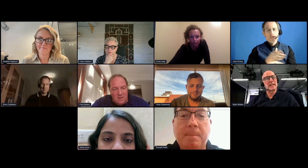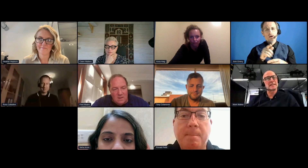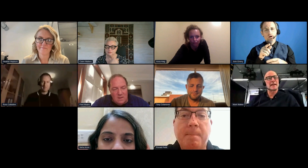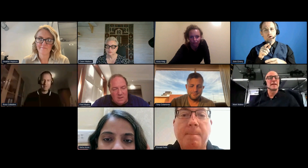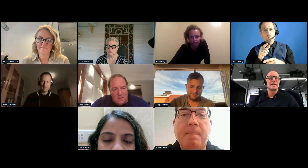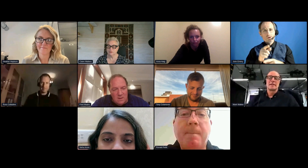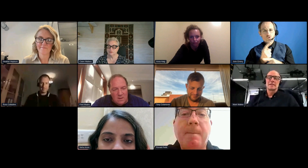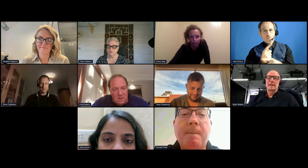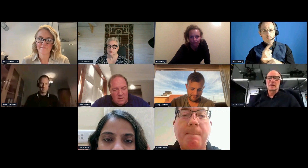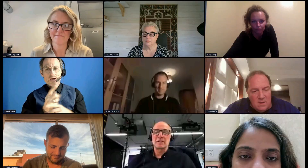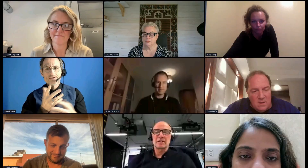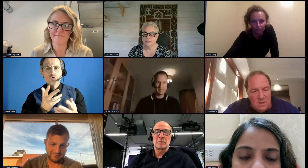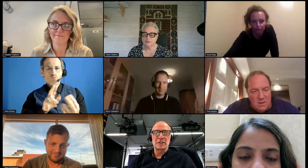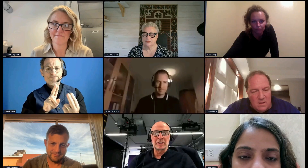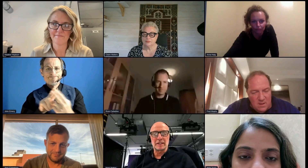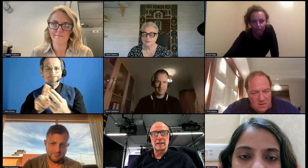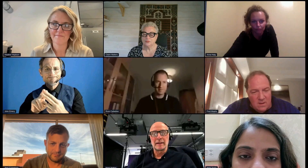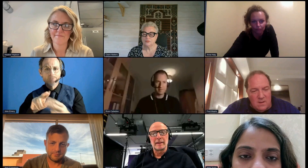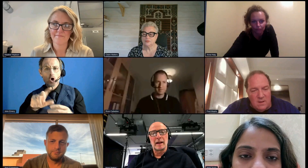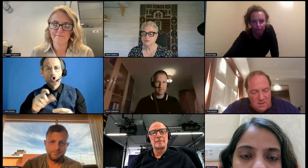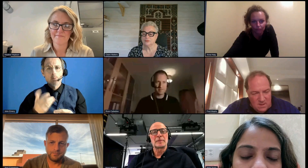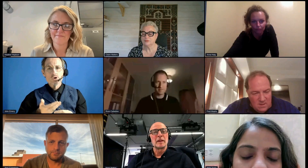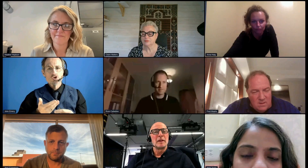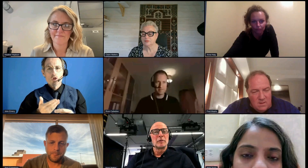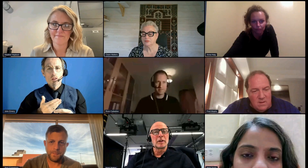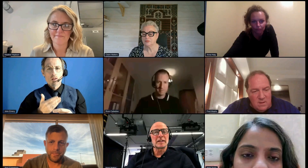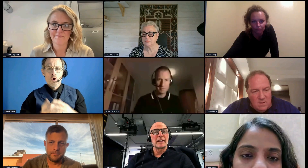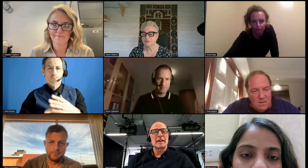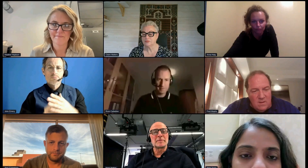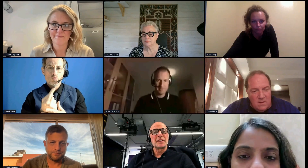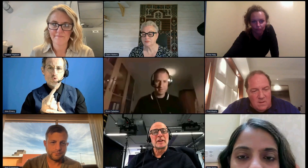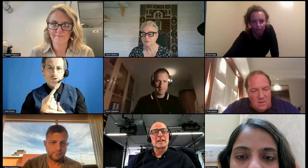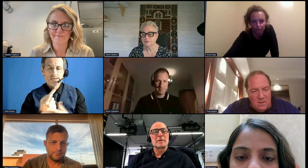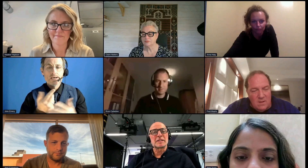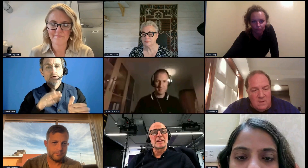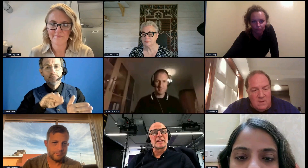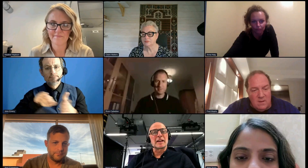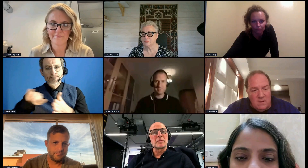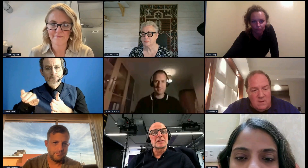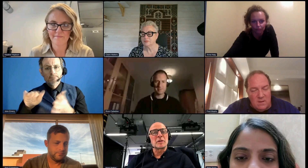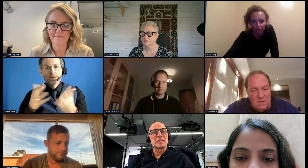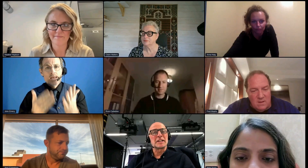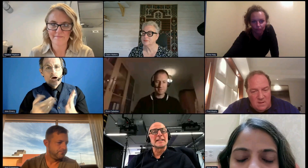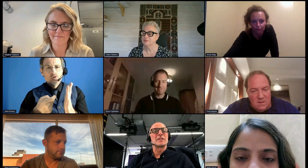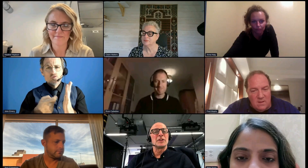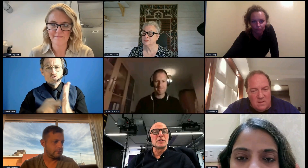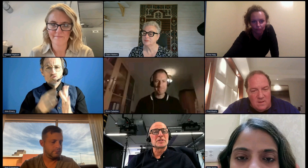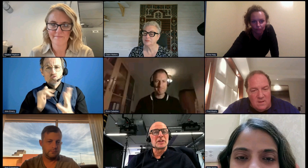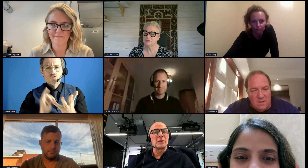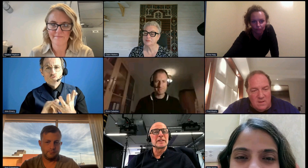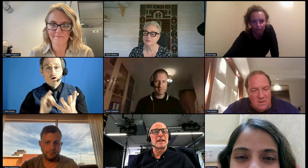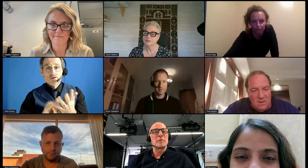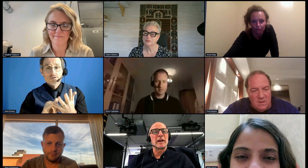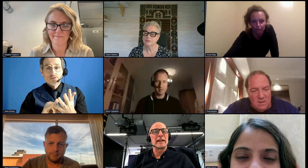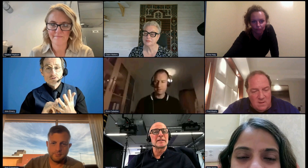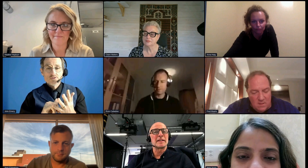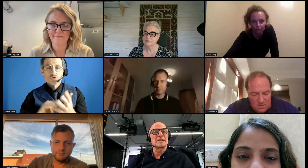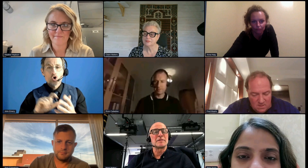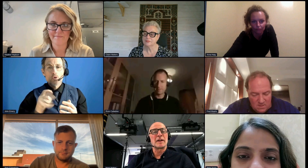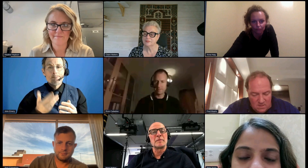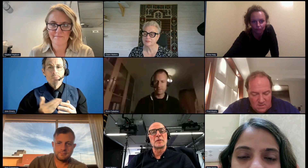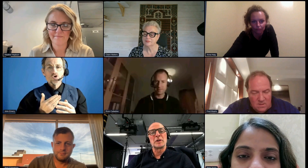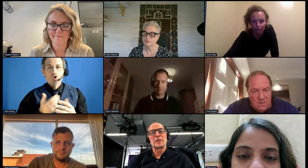reaching out into that commercial opportunity. Ross, I'm going to come to you next, because I think that commercial opportunity isn't news to you in the same way, in the